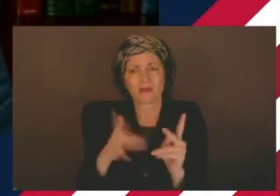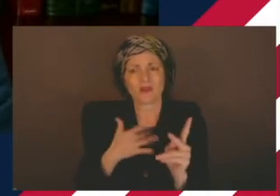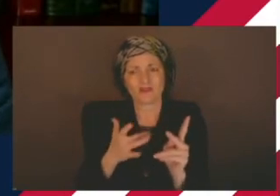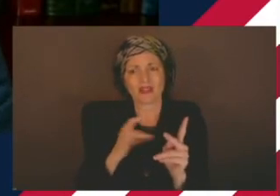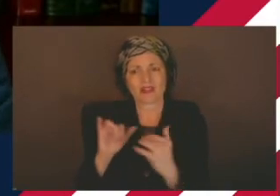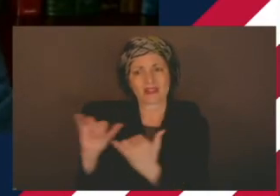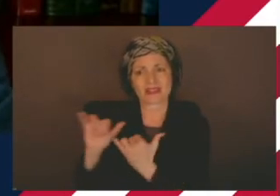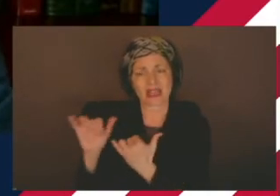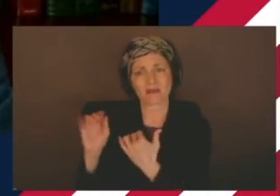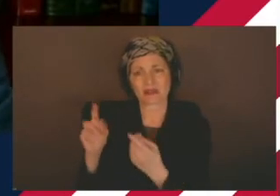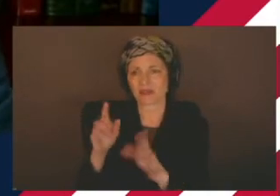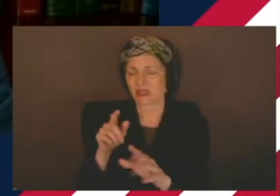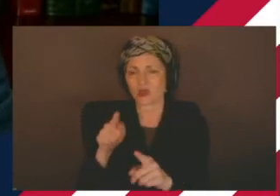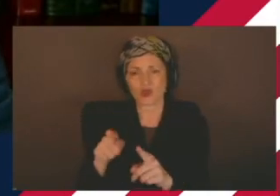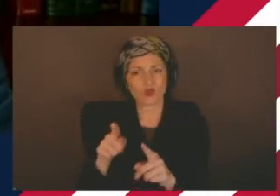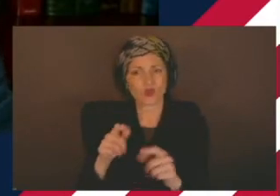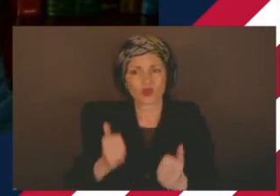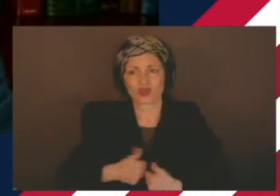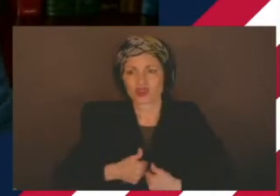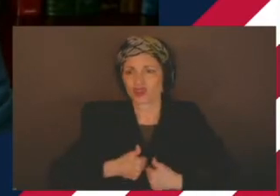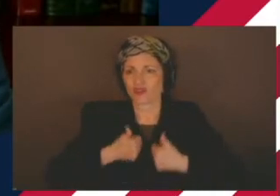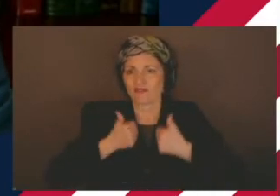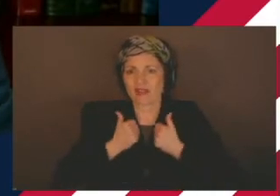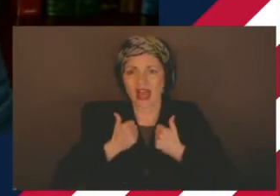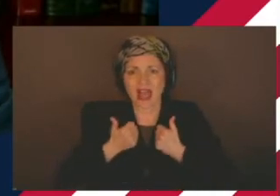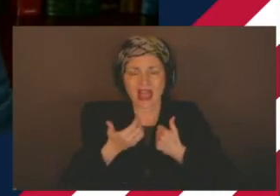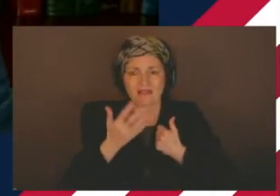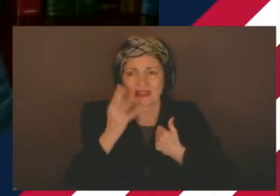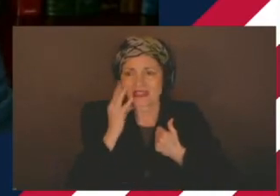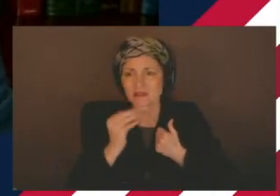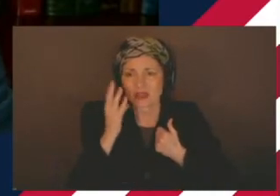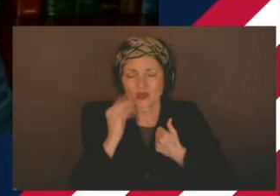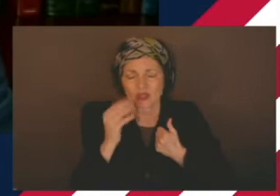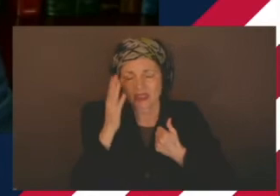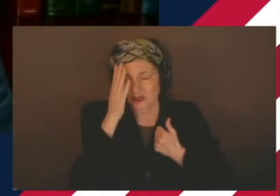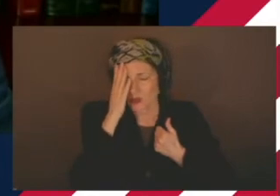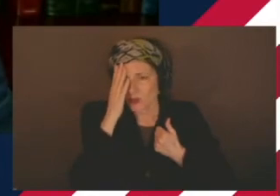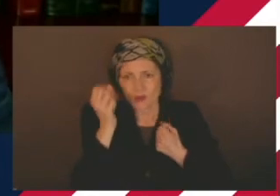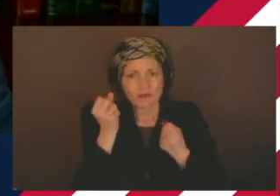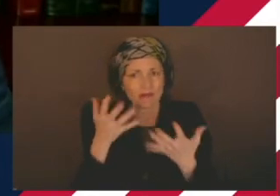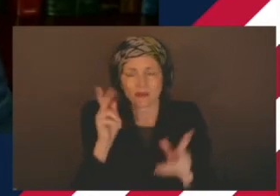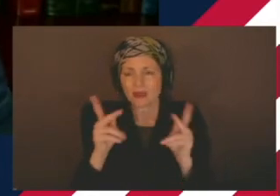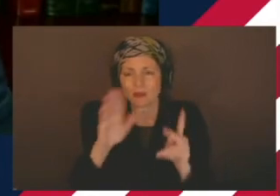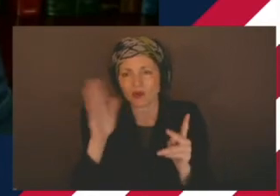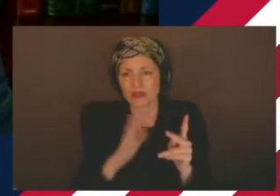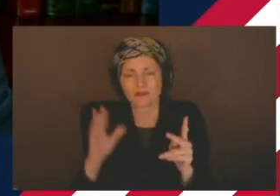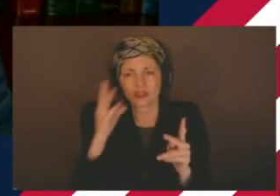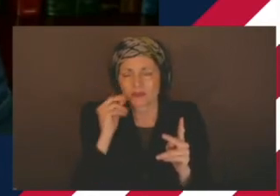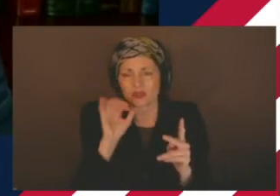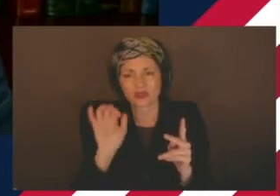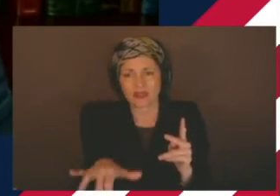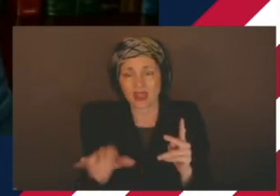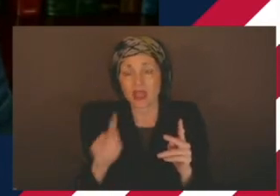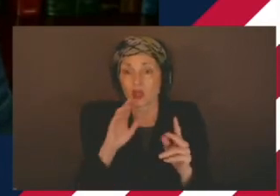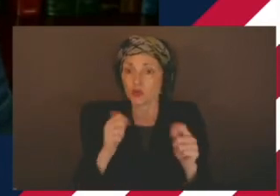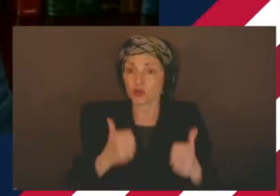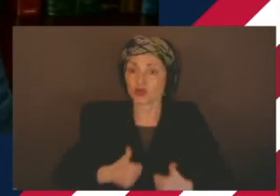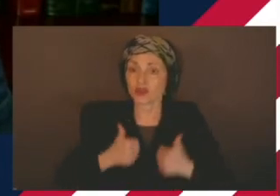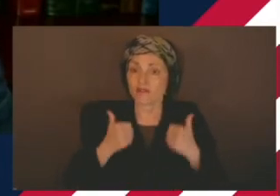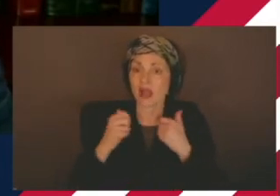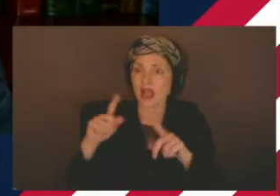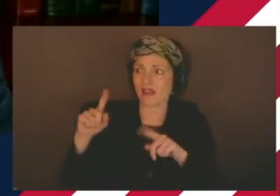that, like other survivors of the terror of Valentine's Day of 2018, you responded with